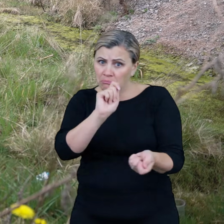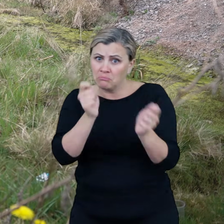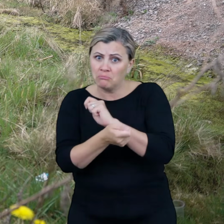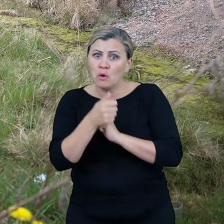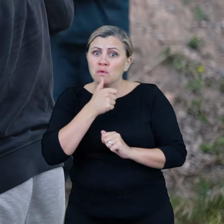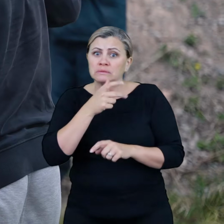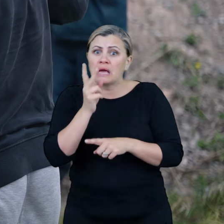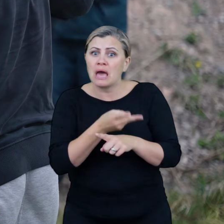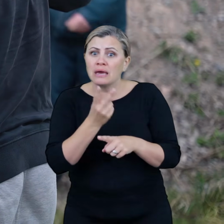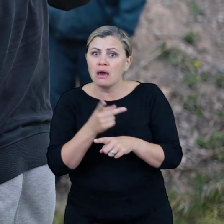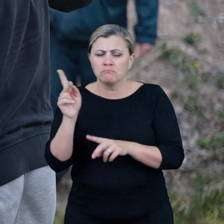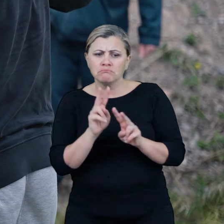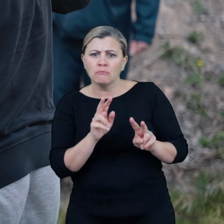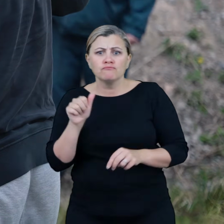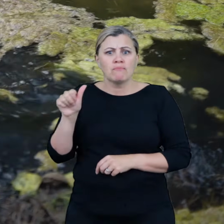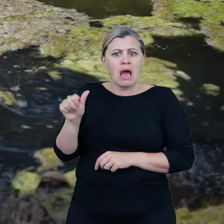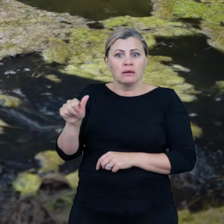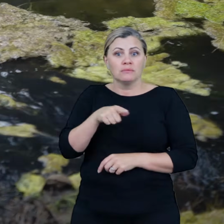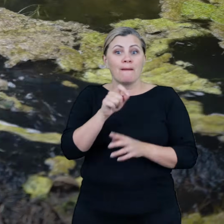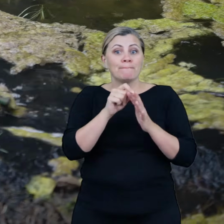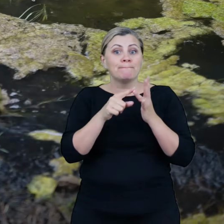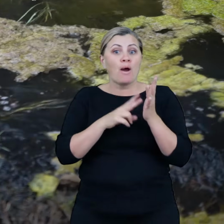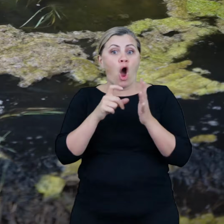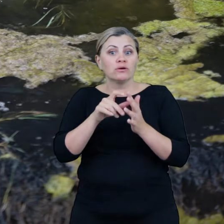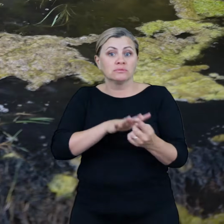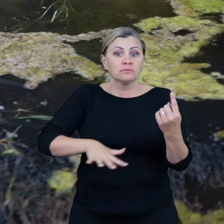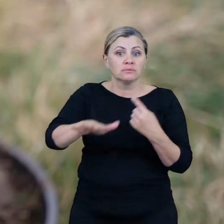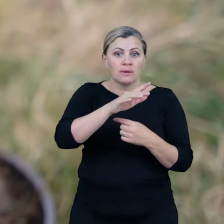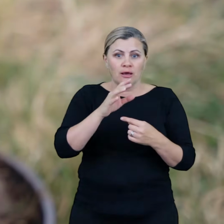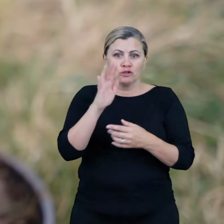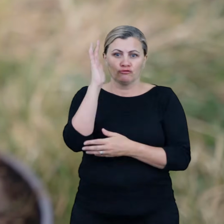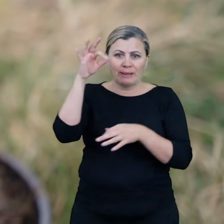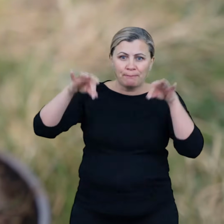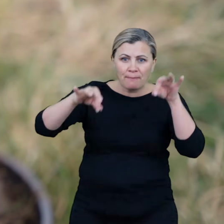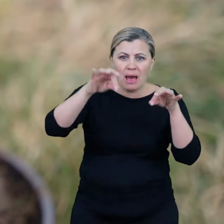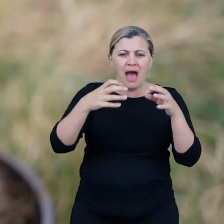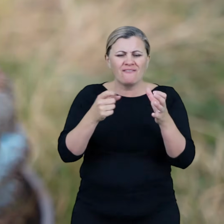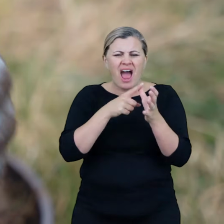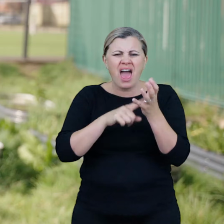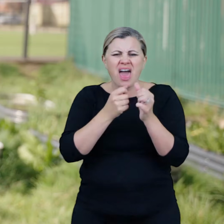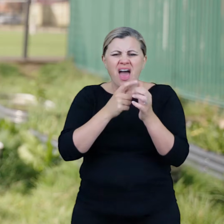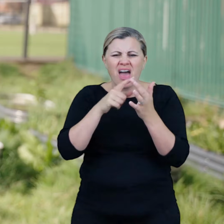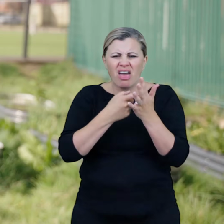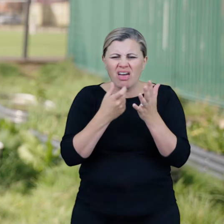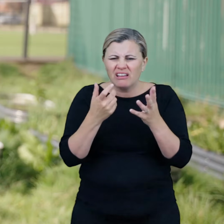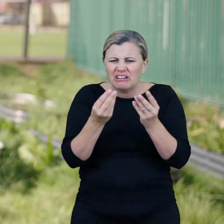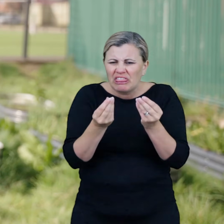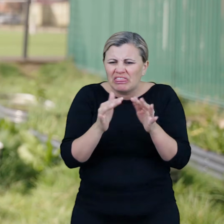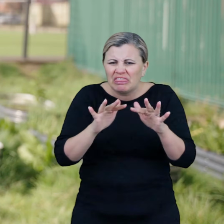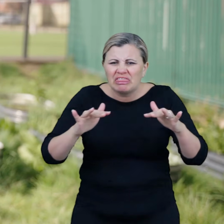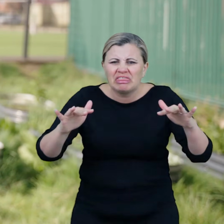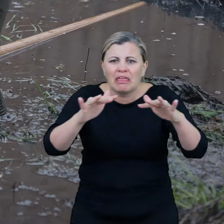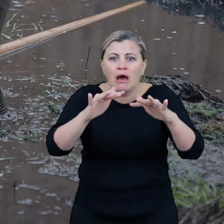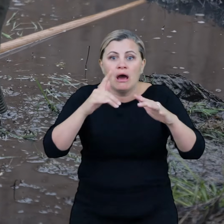for rewilding. And they saw the potential. They've put a pond in, put some trees in, put some shrubs in. Because the algae was growing on top of